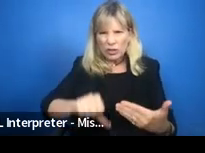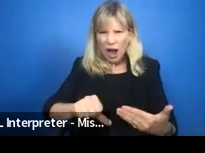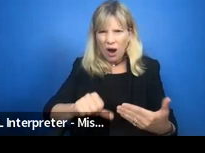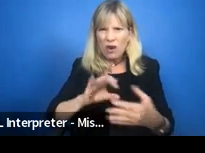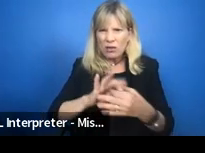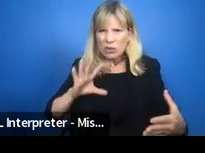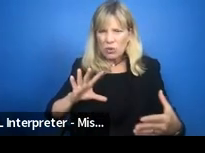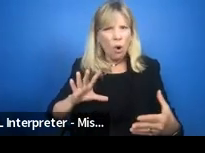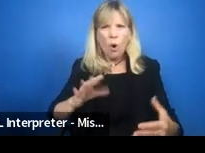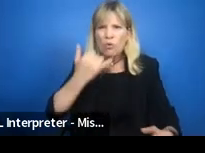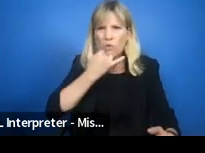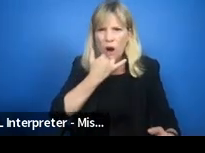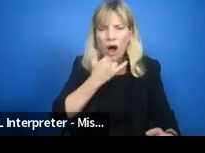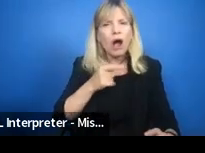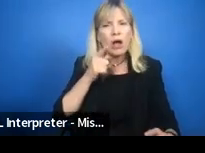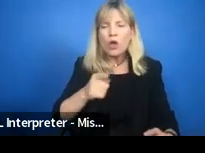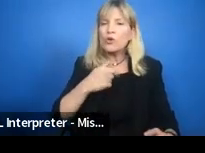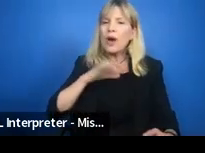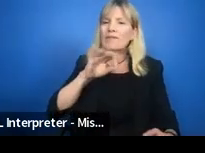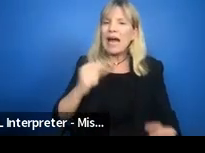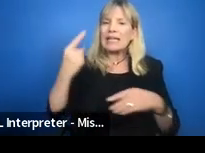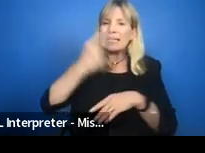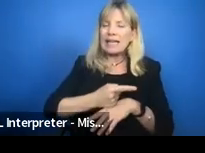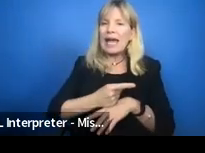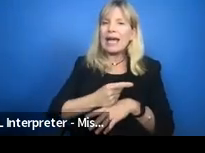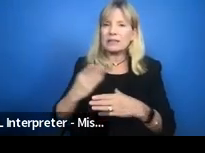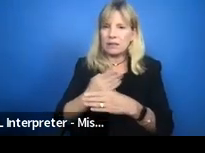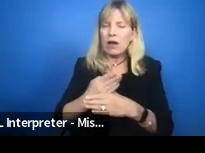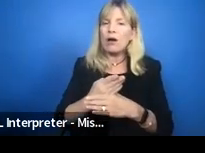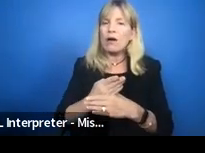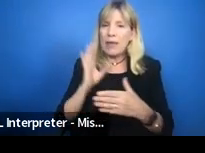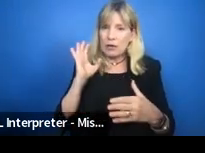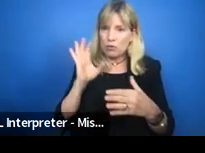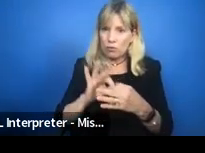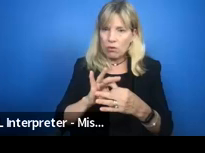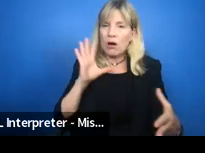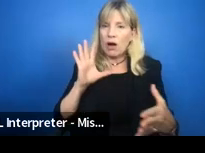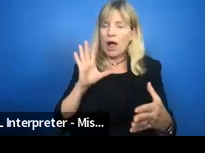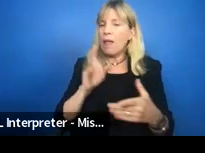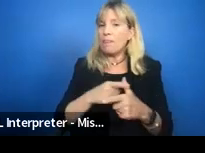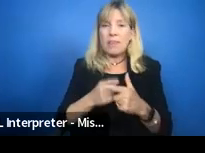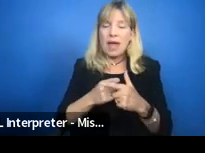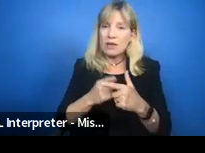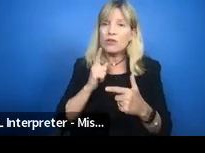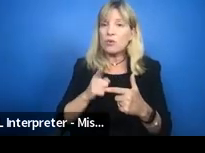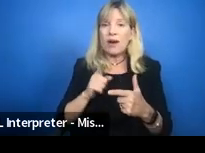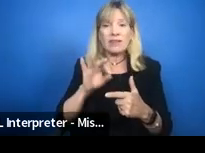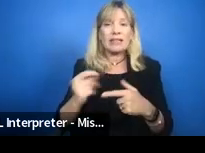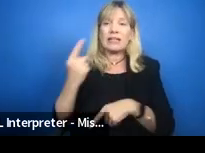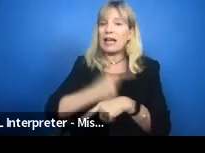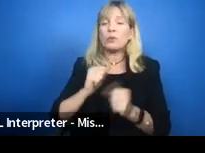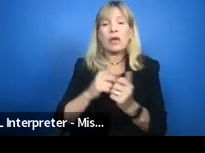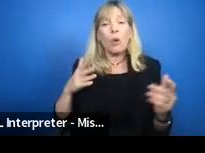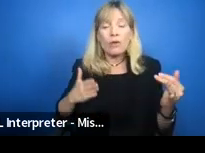disenrolled. You have 90 days post disenrollment where you can get your benefits reinstated without having to go through the full application